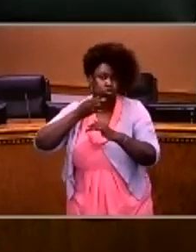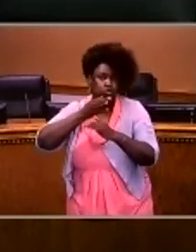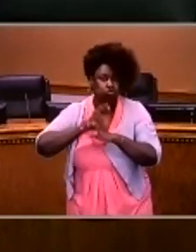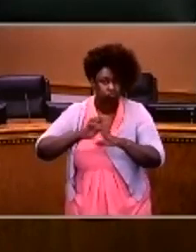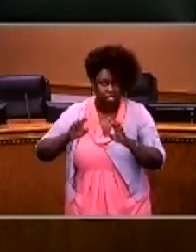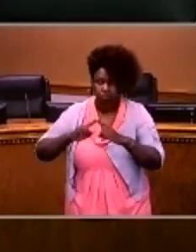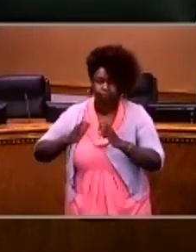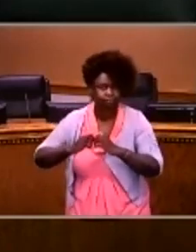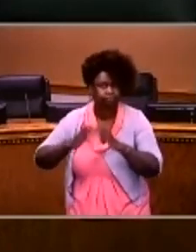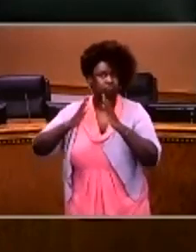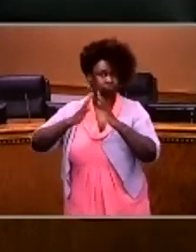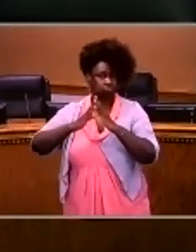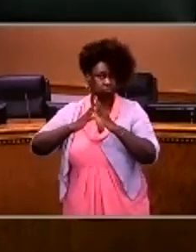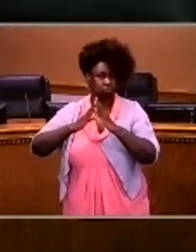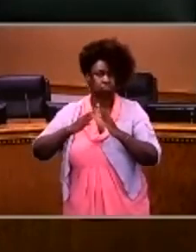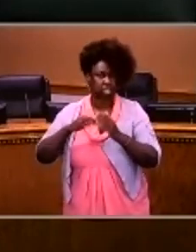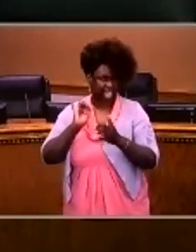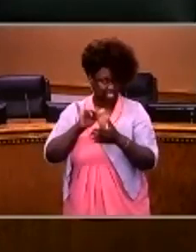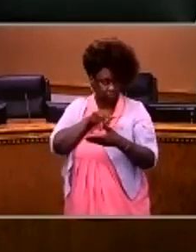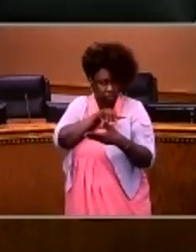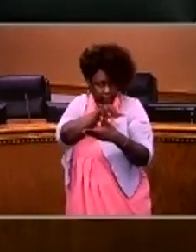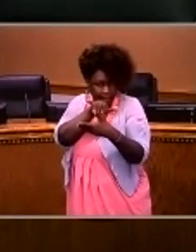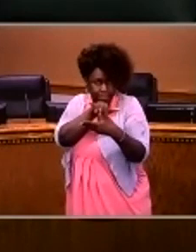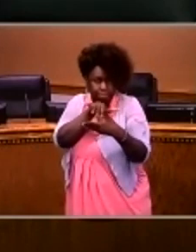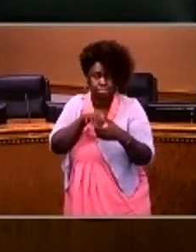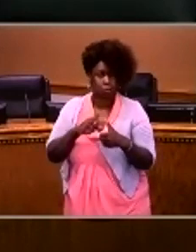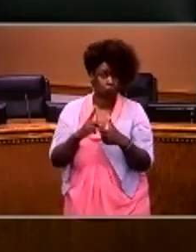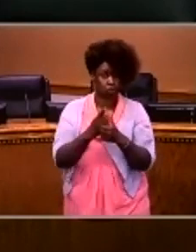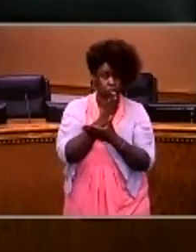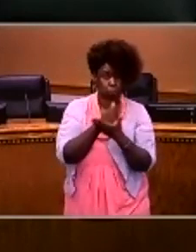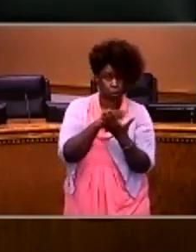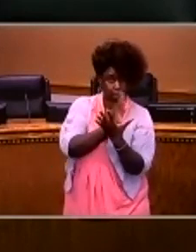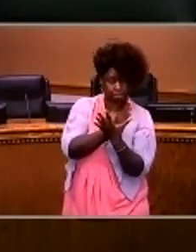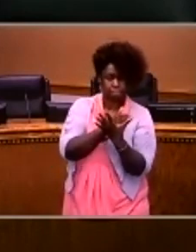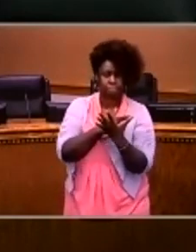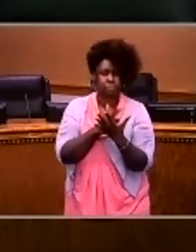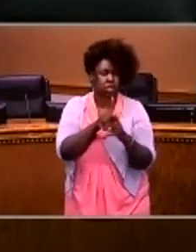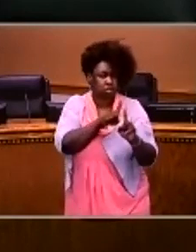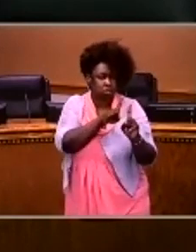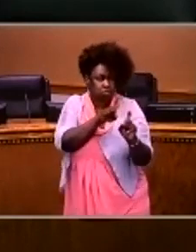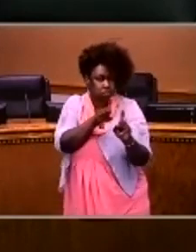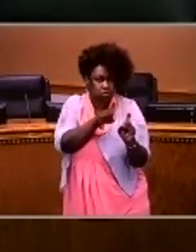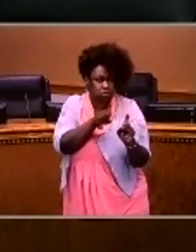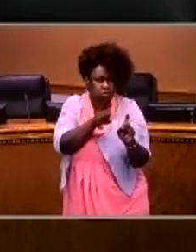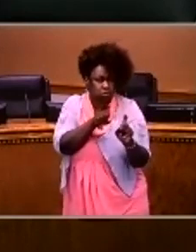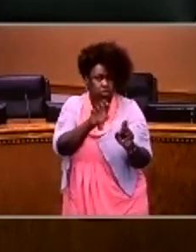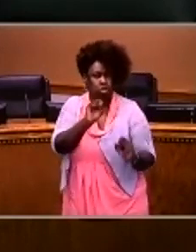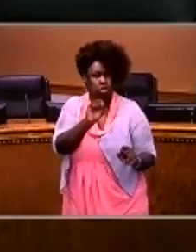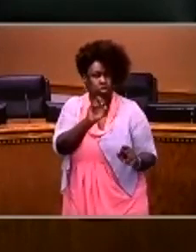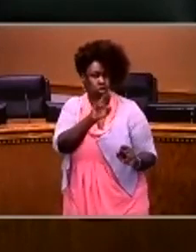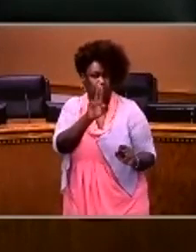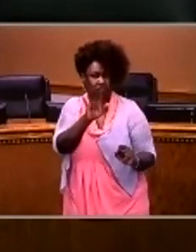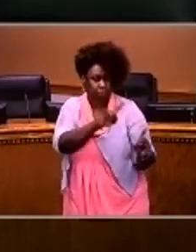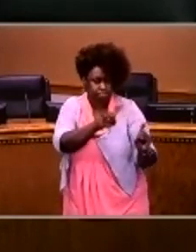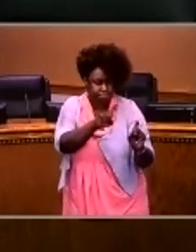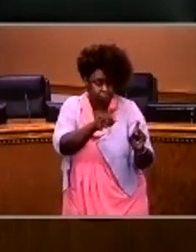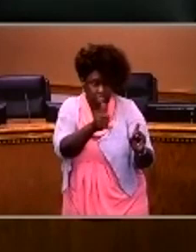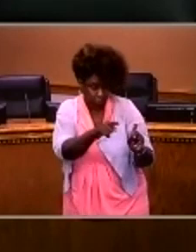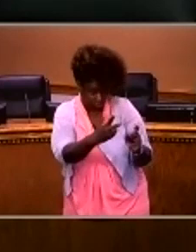will be a part one, which will be a survey. And that we can enroll almost as anybody who wants to take the